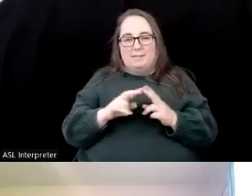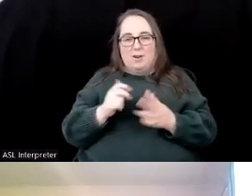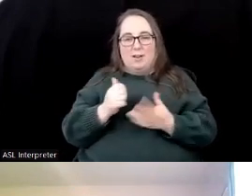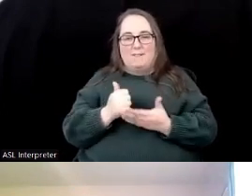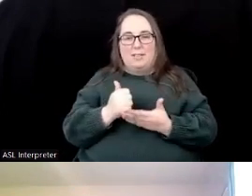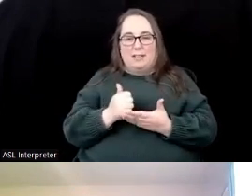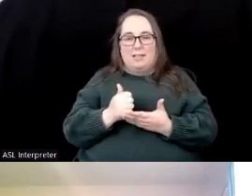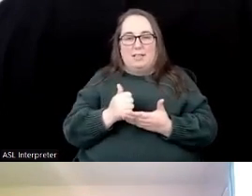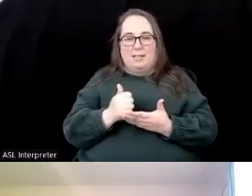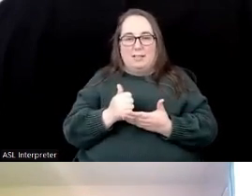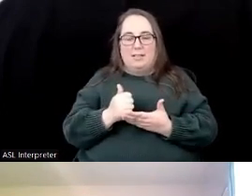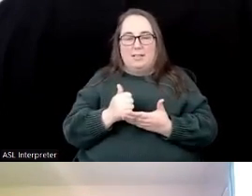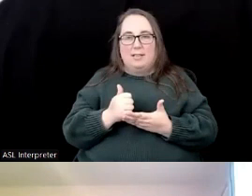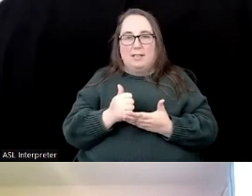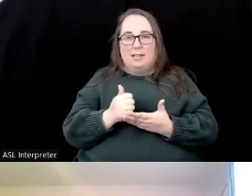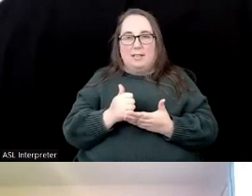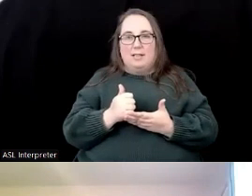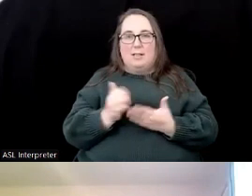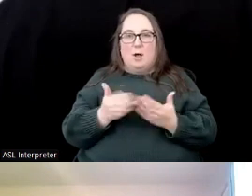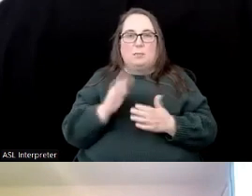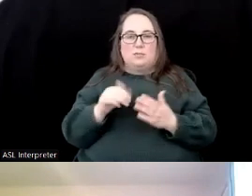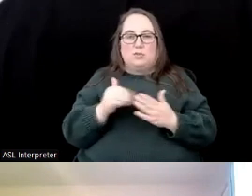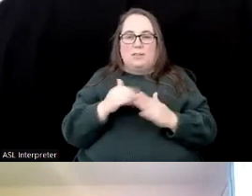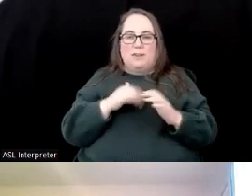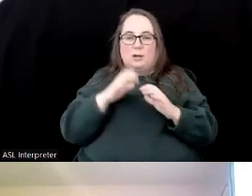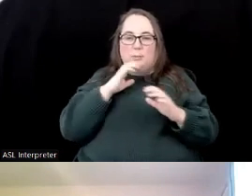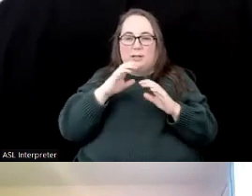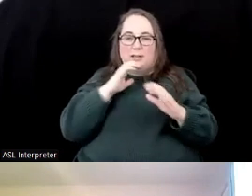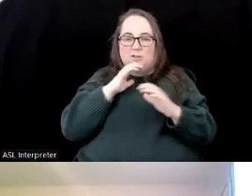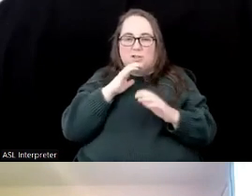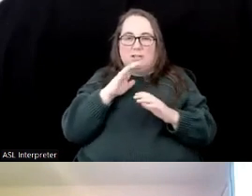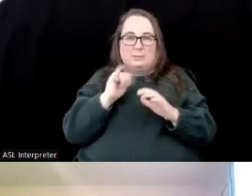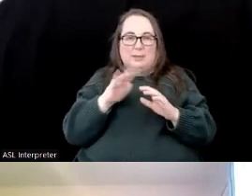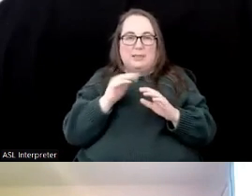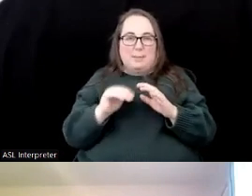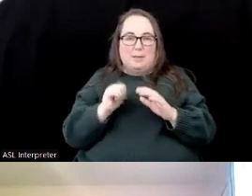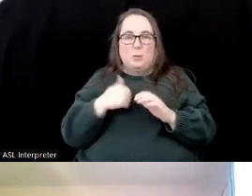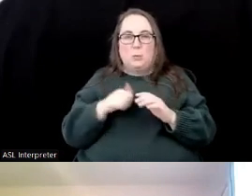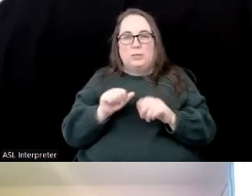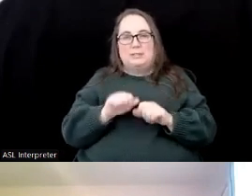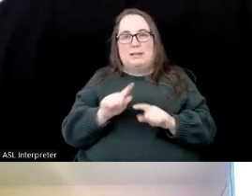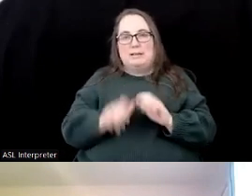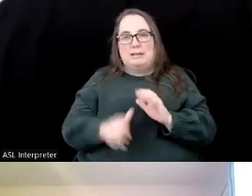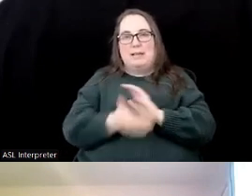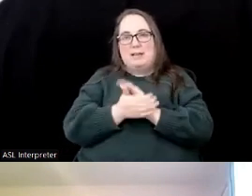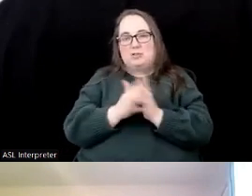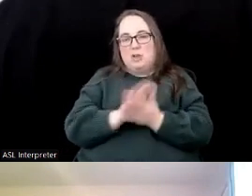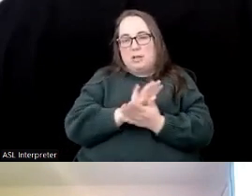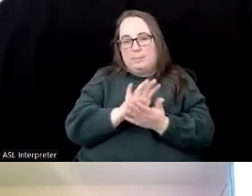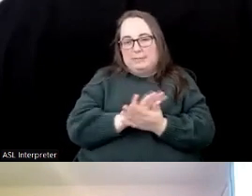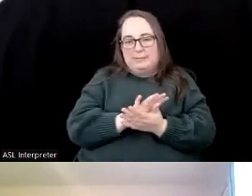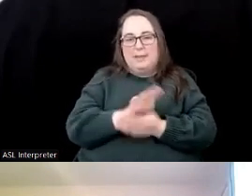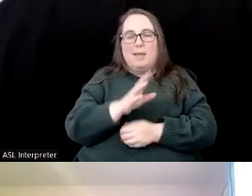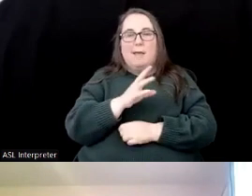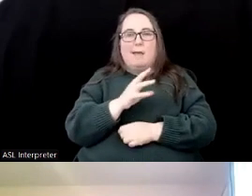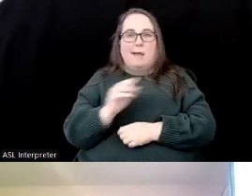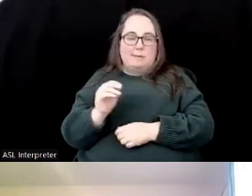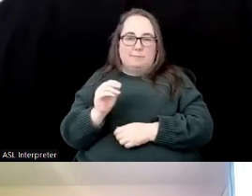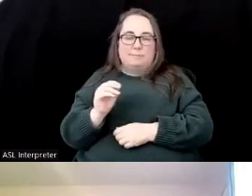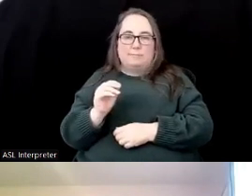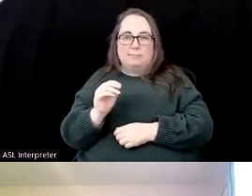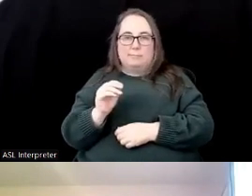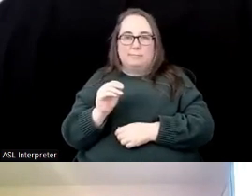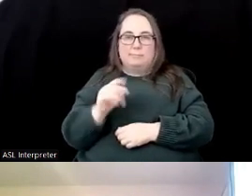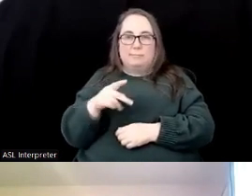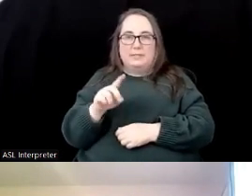thing. And yes, almost all of our communication is by email. We send attached documents, obviously,